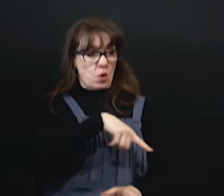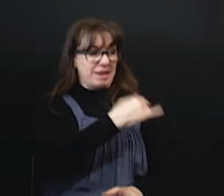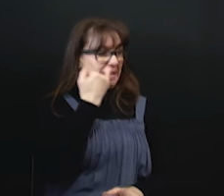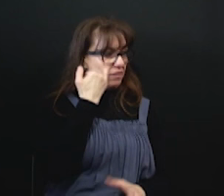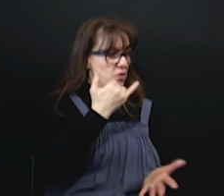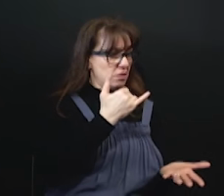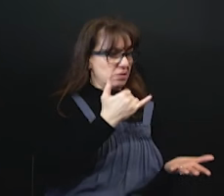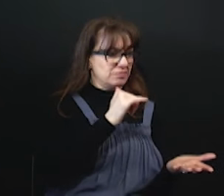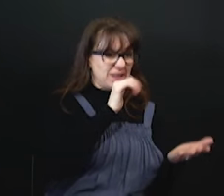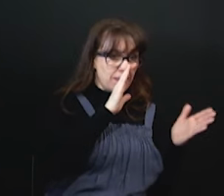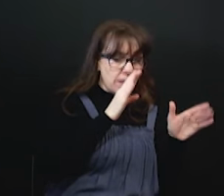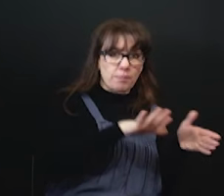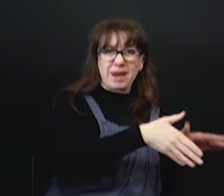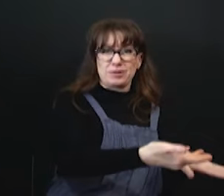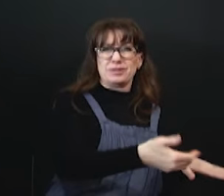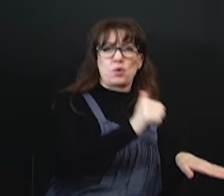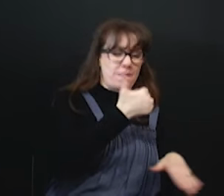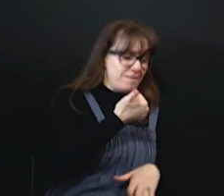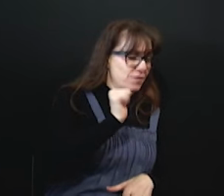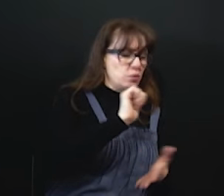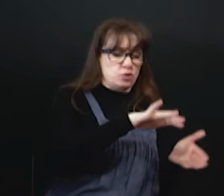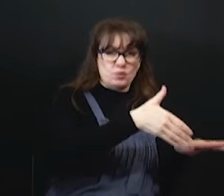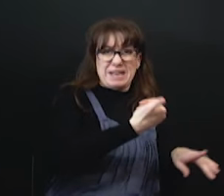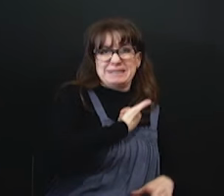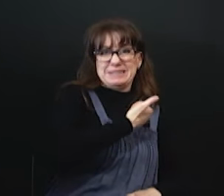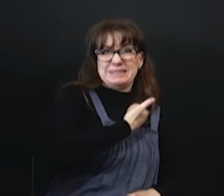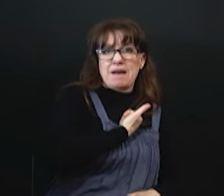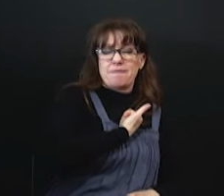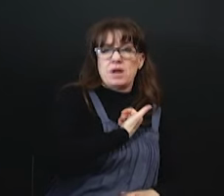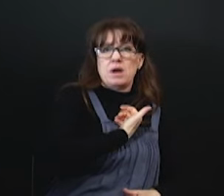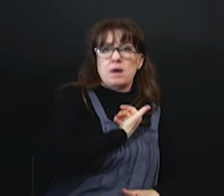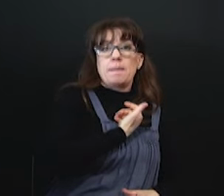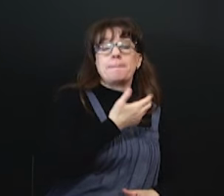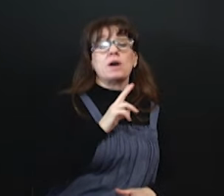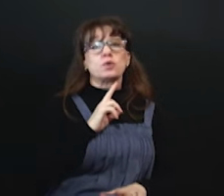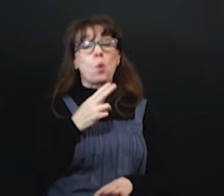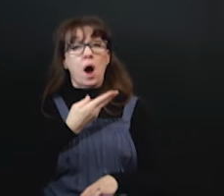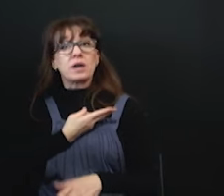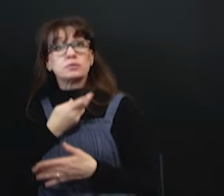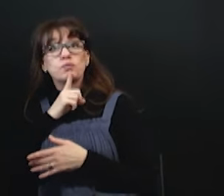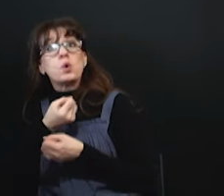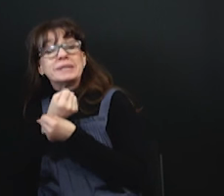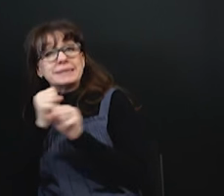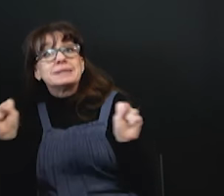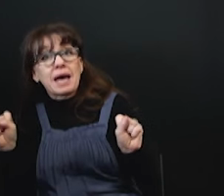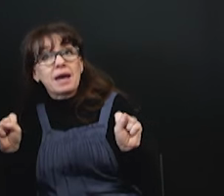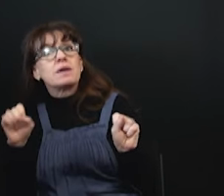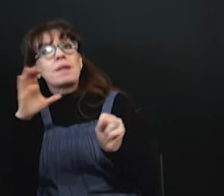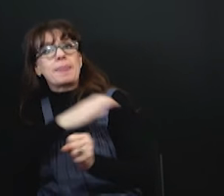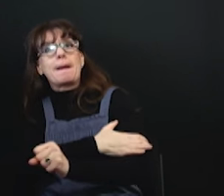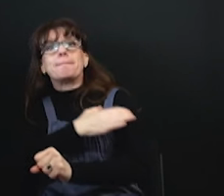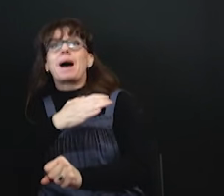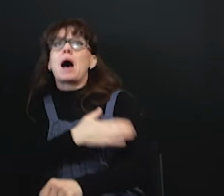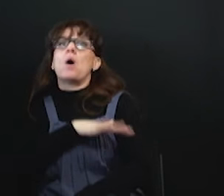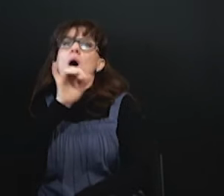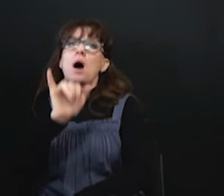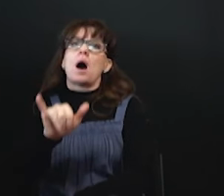perishing, to those who refuse to die to self-centeredness, but to us who are being saved, it is the power of